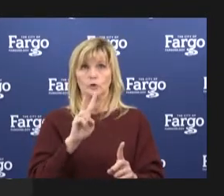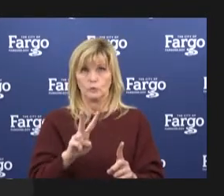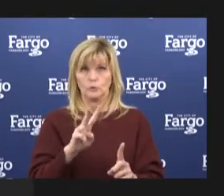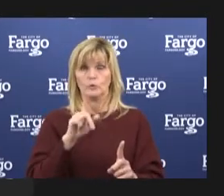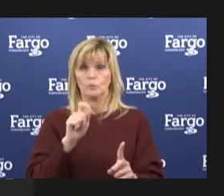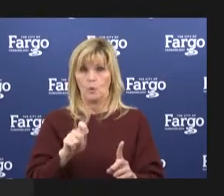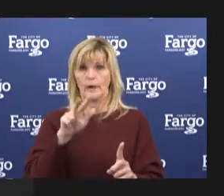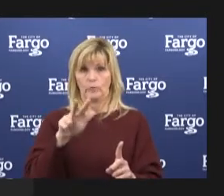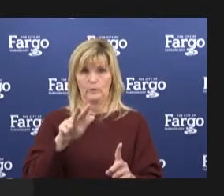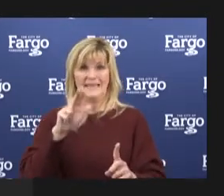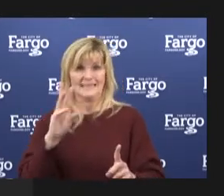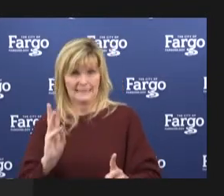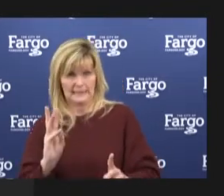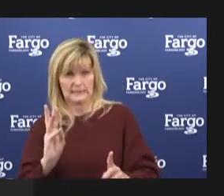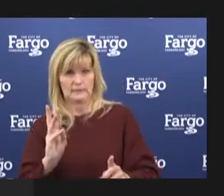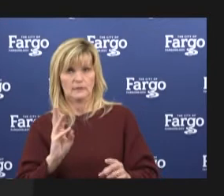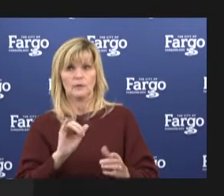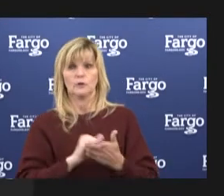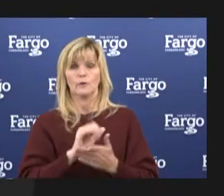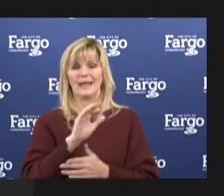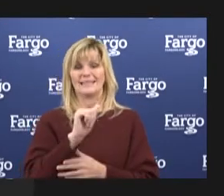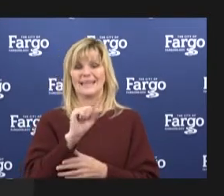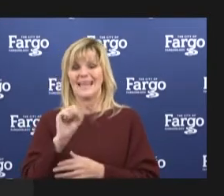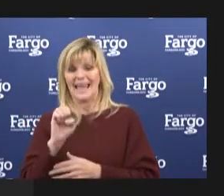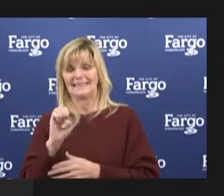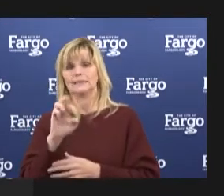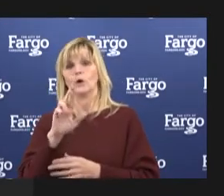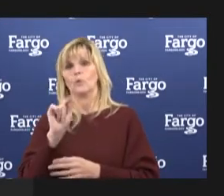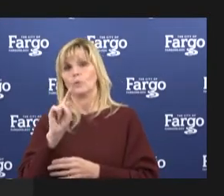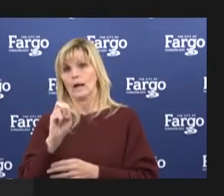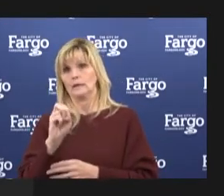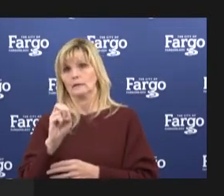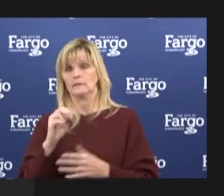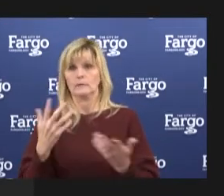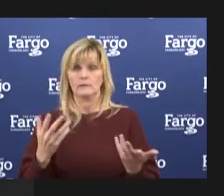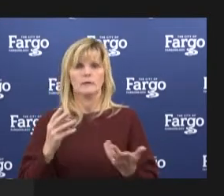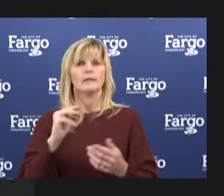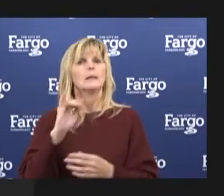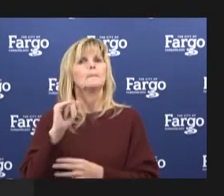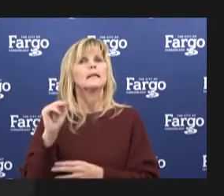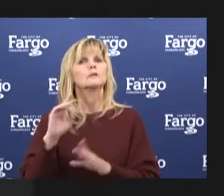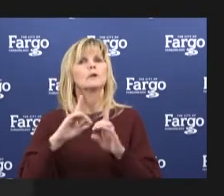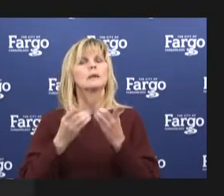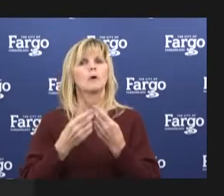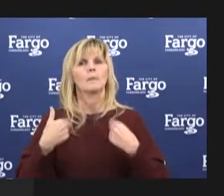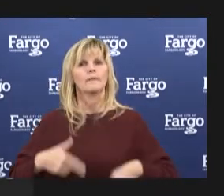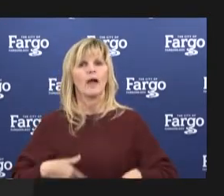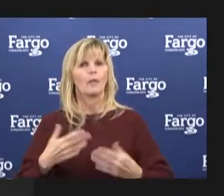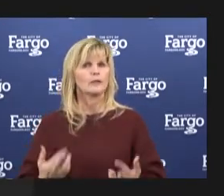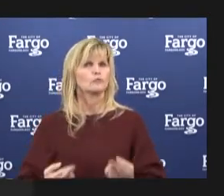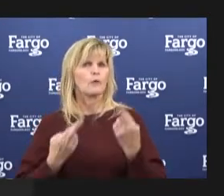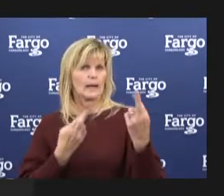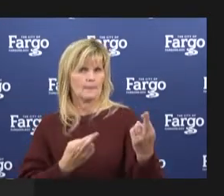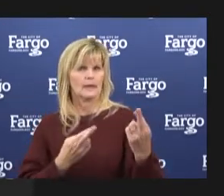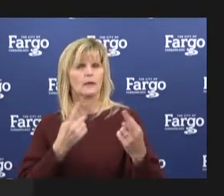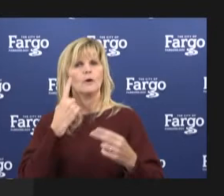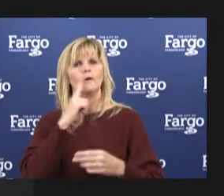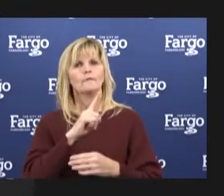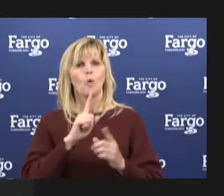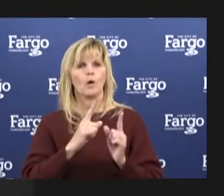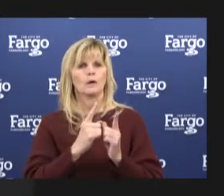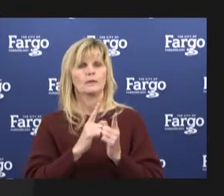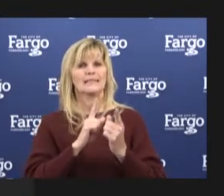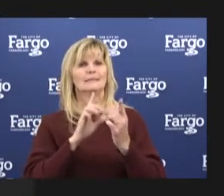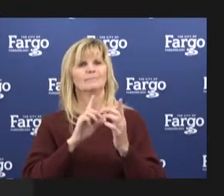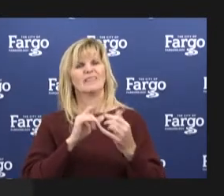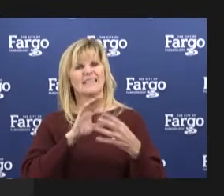42.36. So that's a case rate of that the Minnesota Department of Health is recommending for distance learning